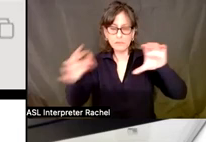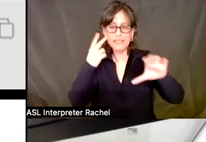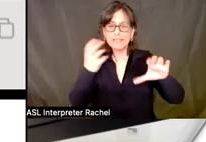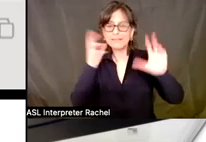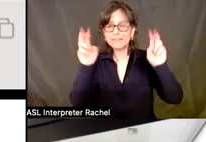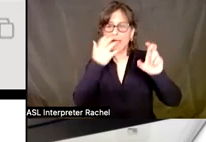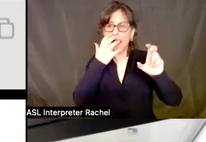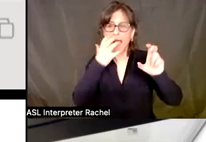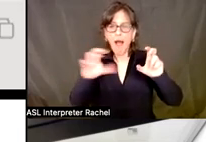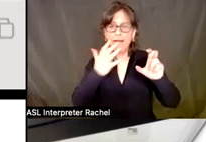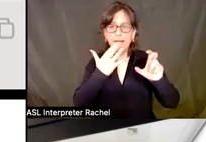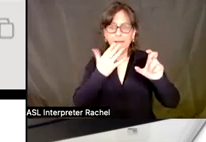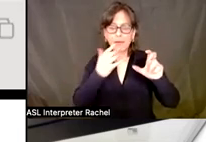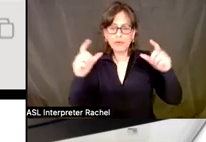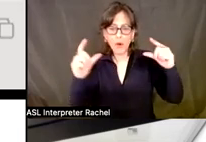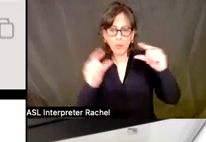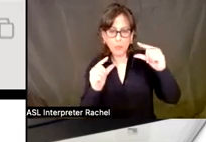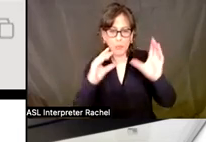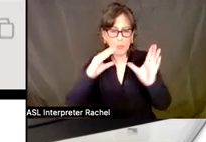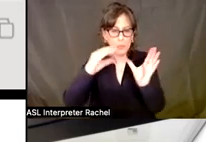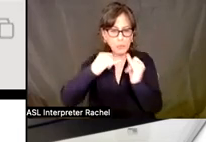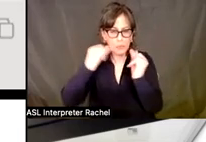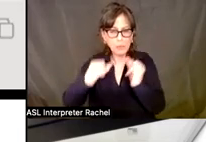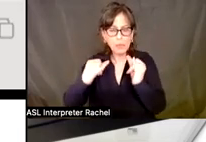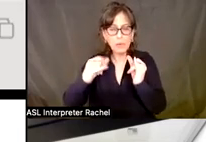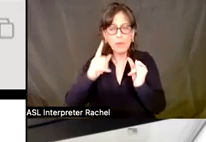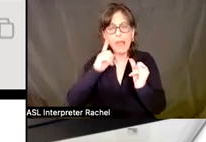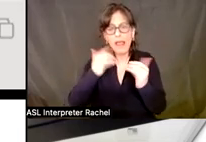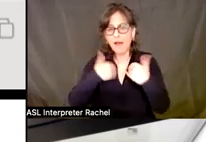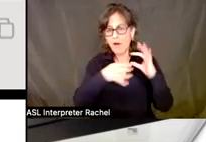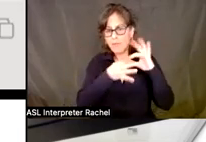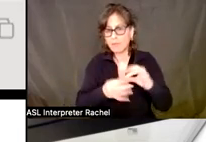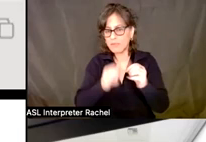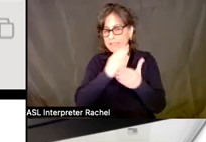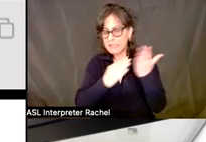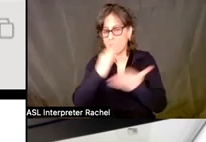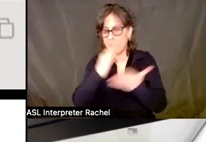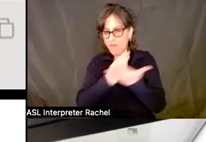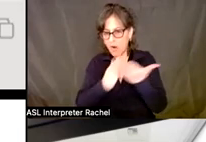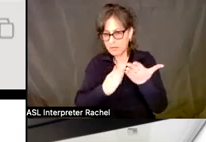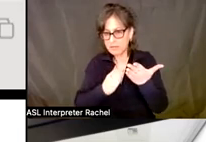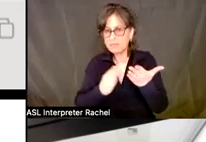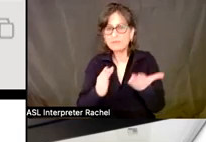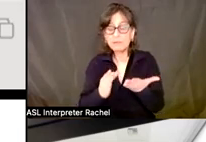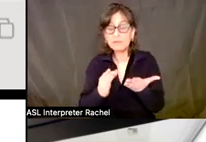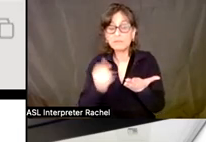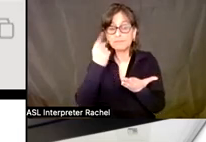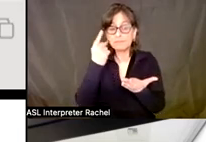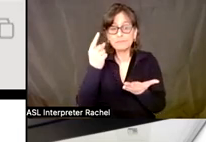are truncated by the faults that we've talked about. for example, on the